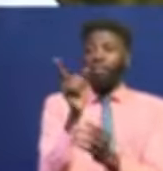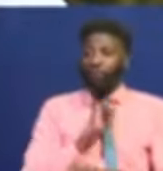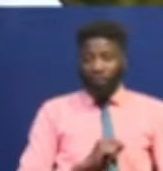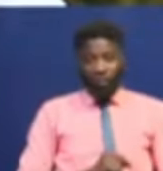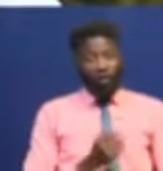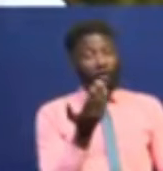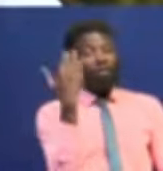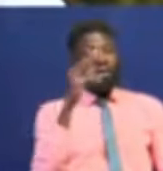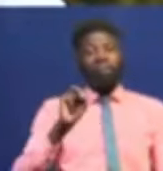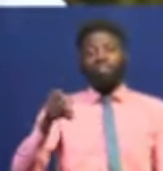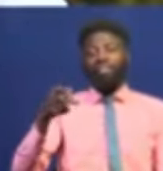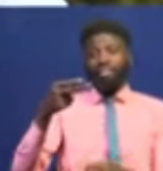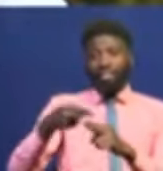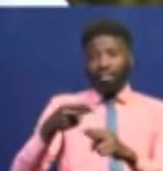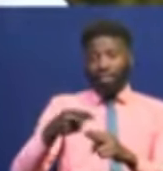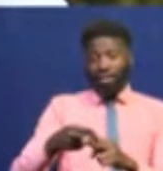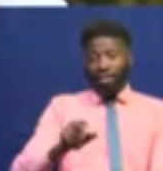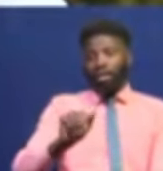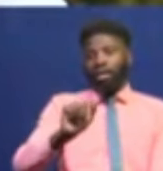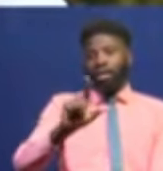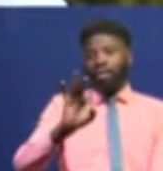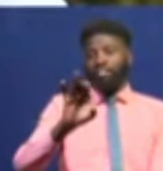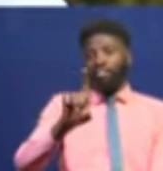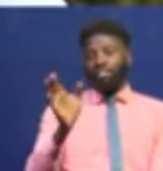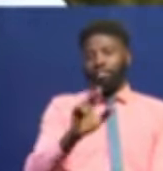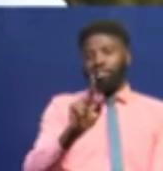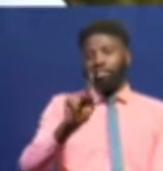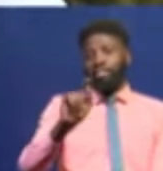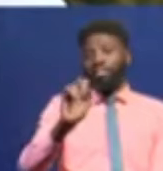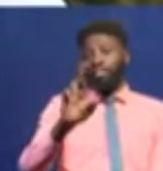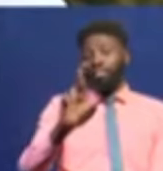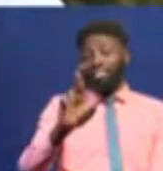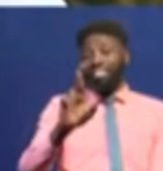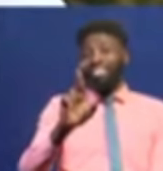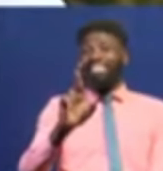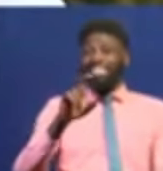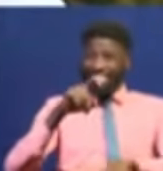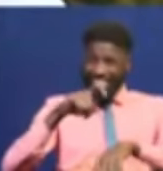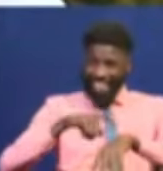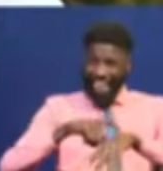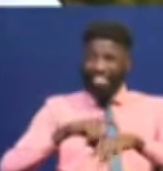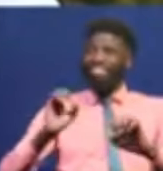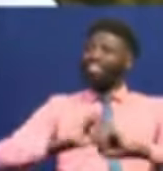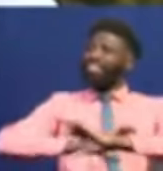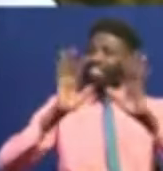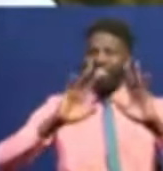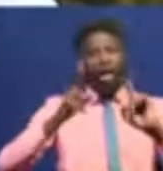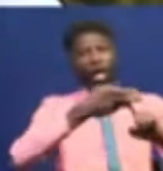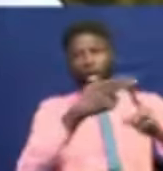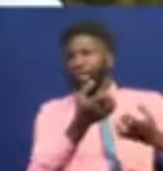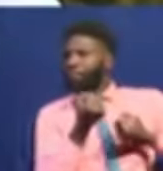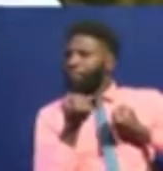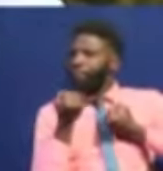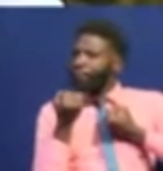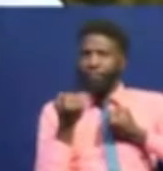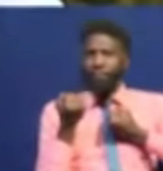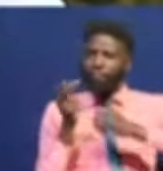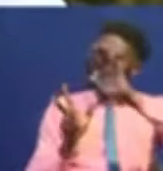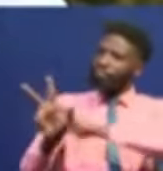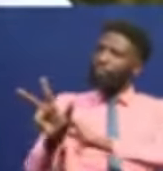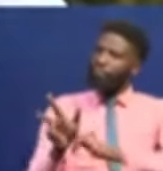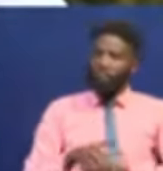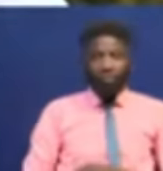MP Alfred Keter being abducted in broad daylight. Mr. President, before you even talk about